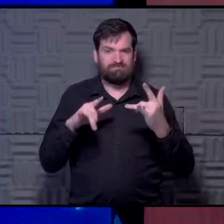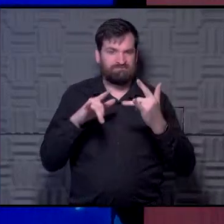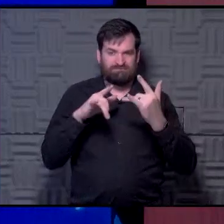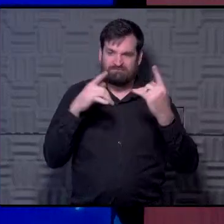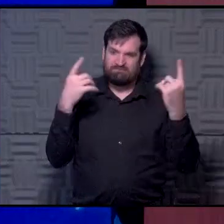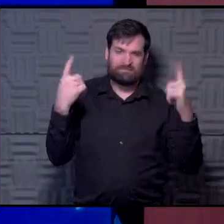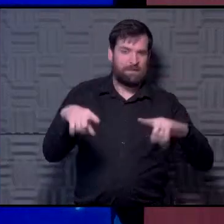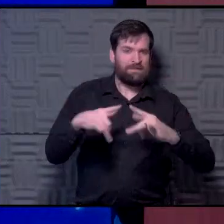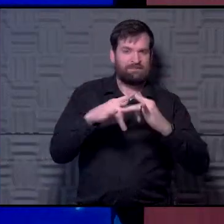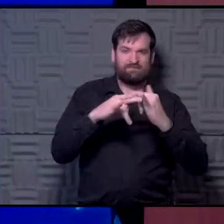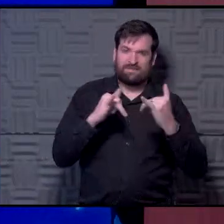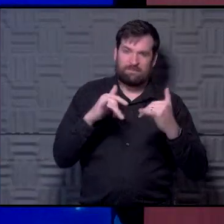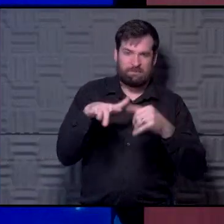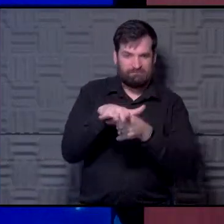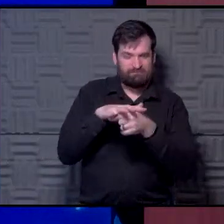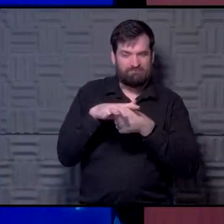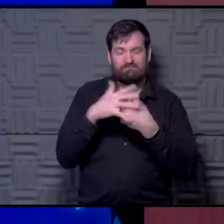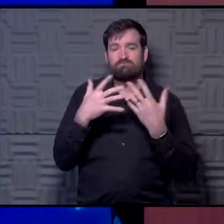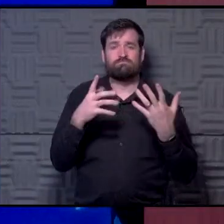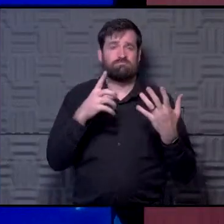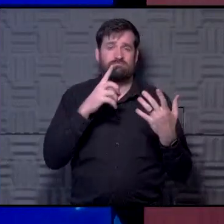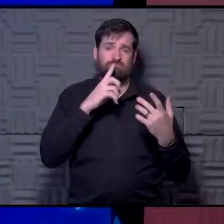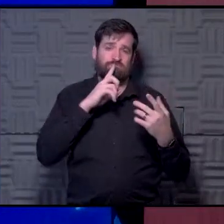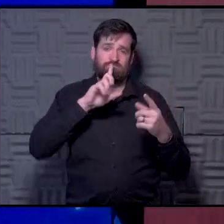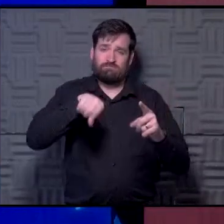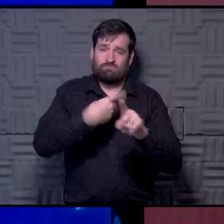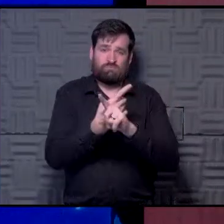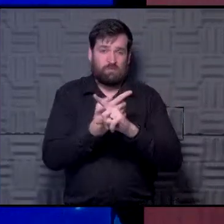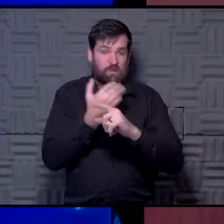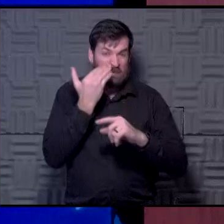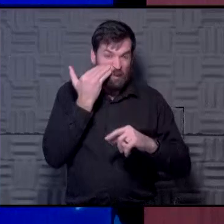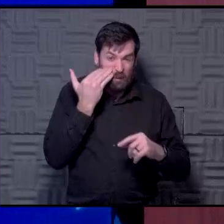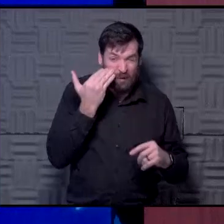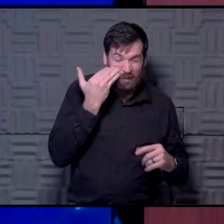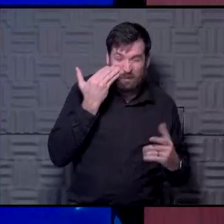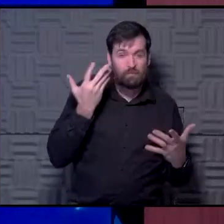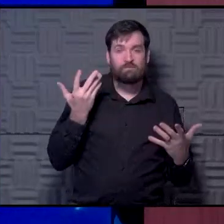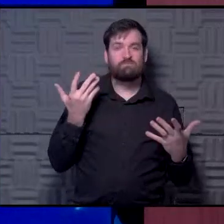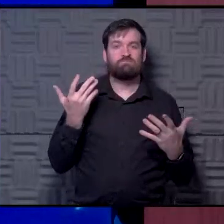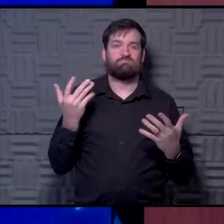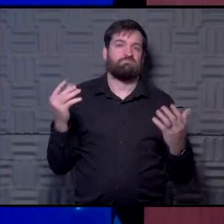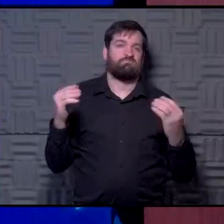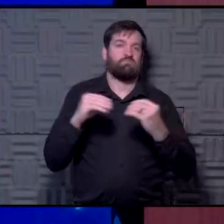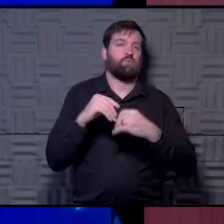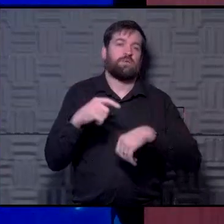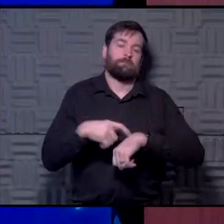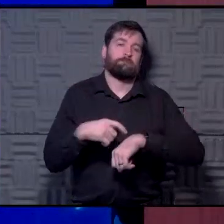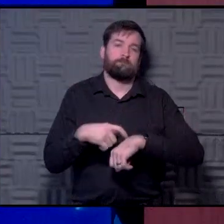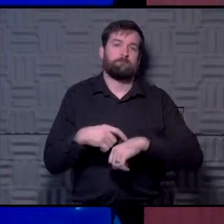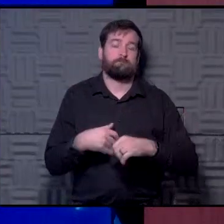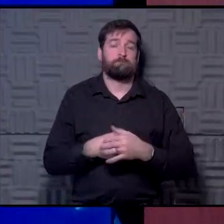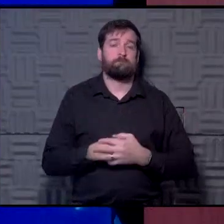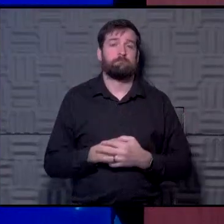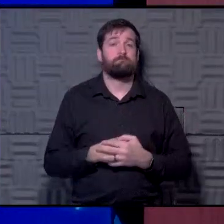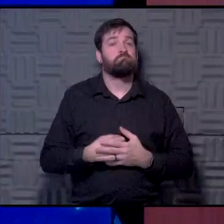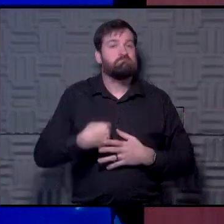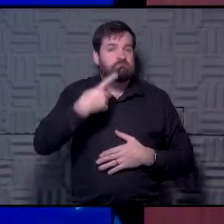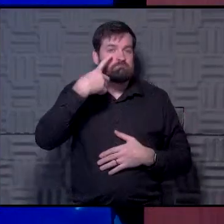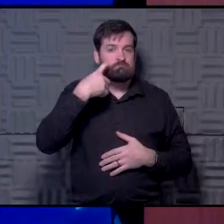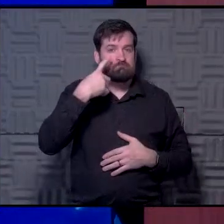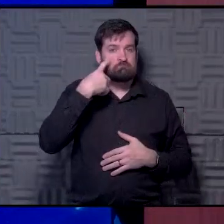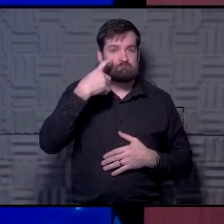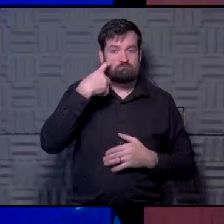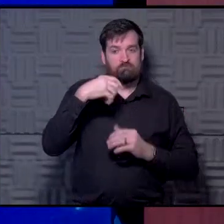at a pretty quick timeline. I think the only real way we're going to know the answer to this question is with greater time. my belief is that